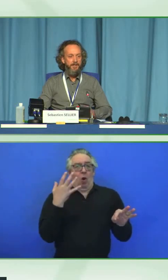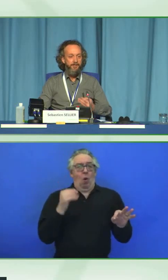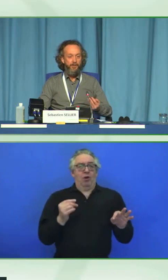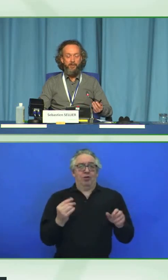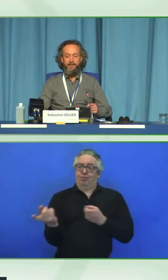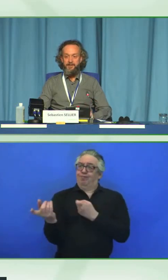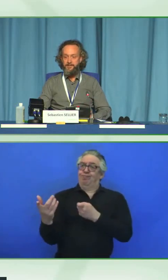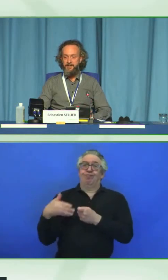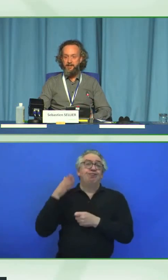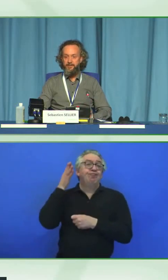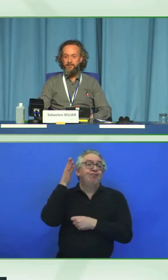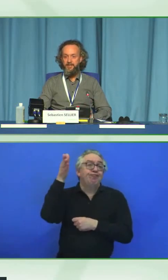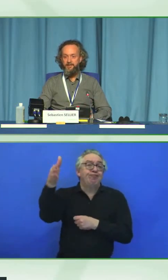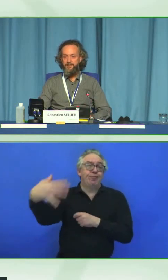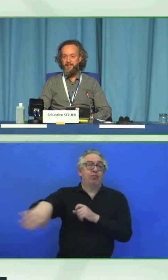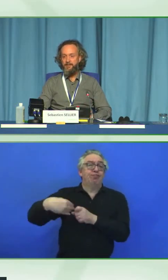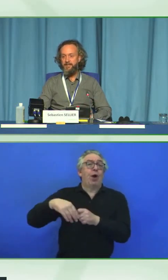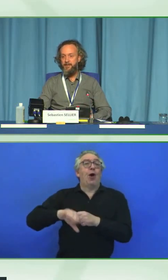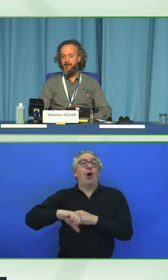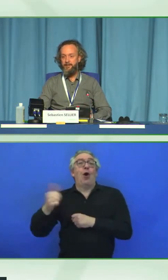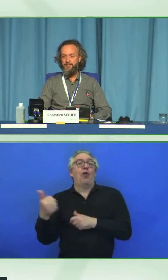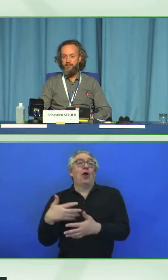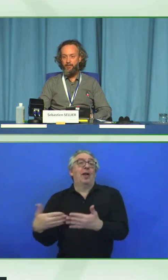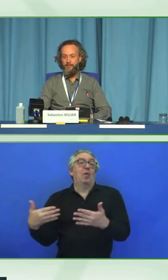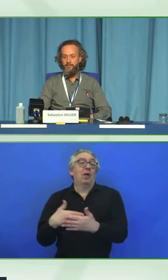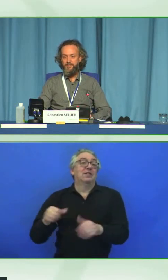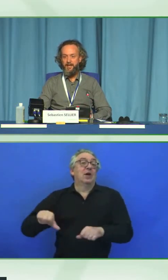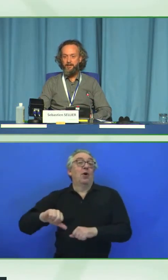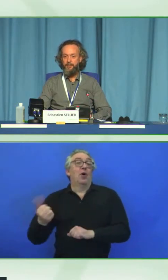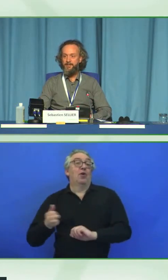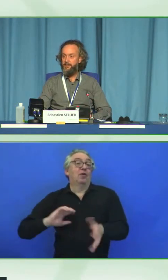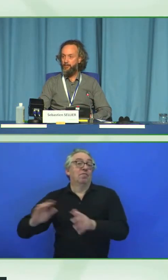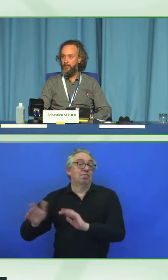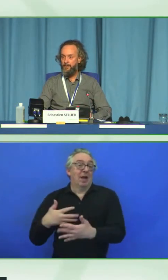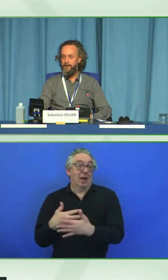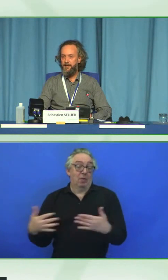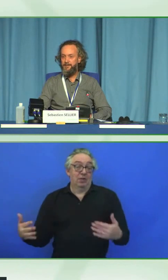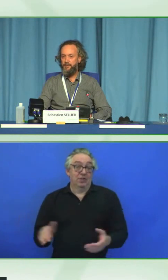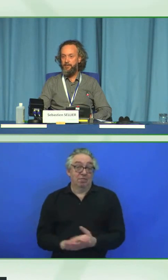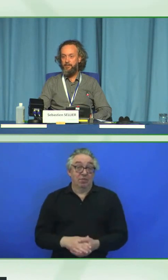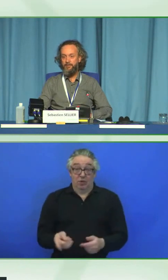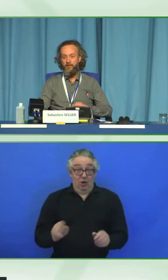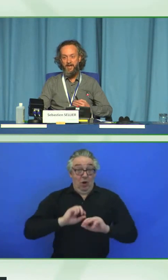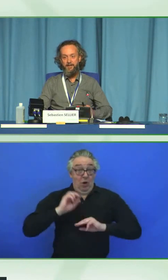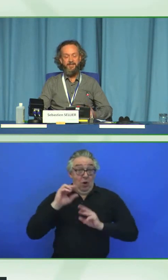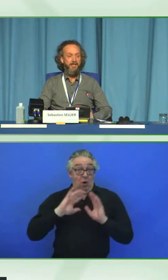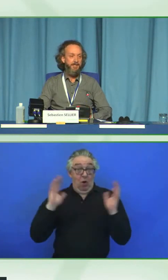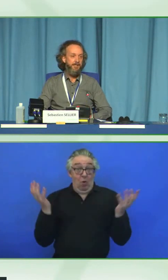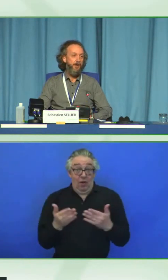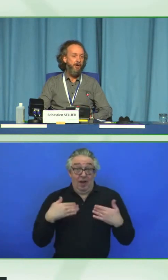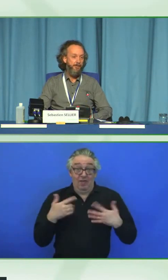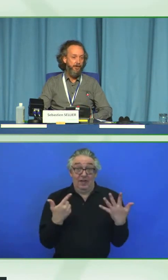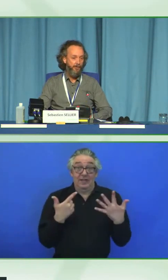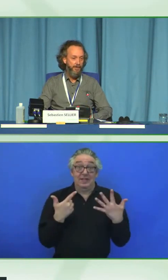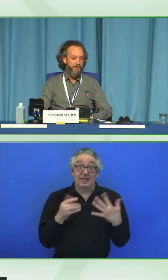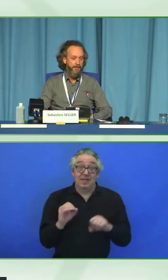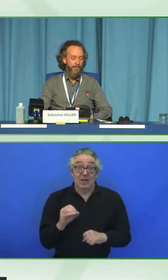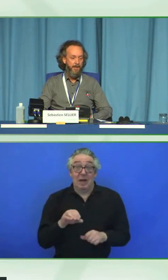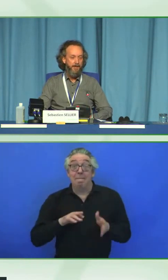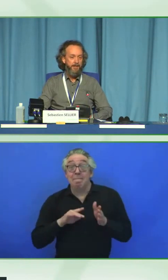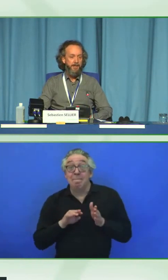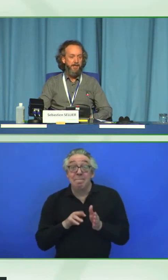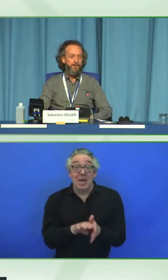So if you look at these figures, you see that 70 million people use sign language in the world, and so we want to adapt Elix in other